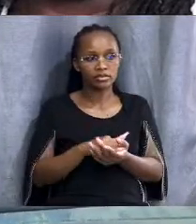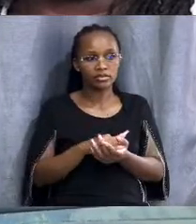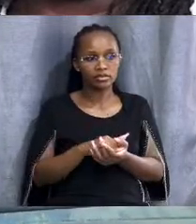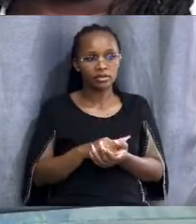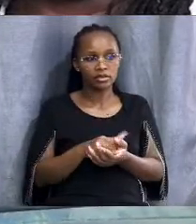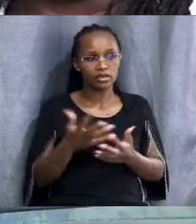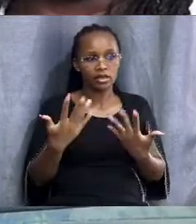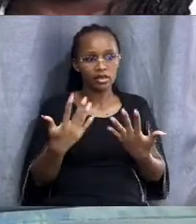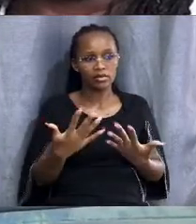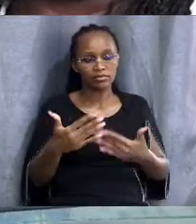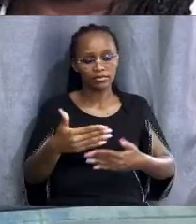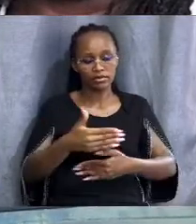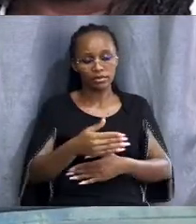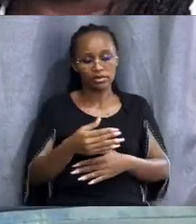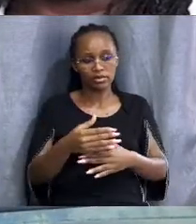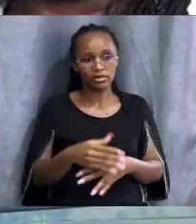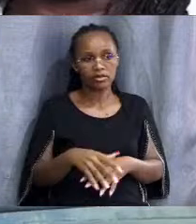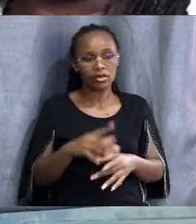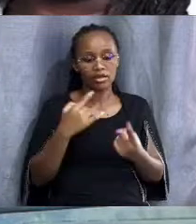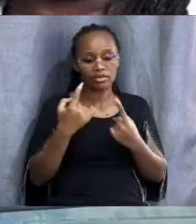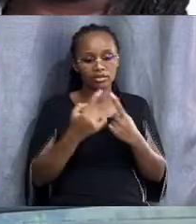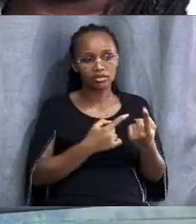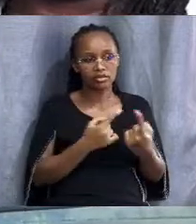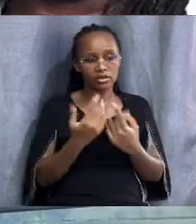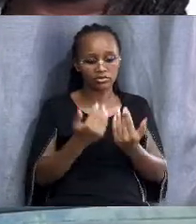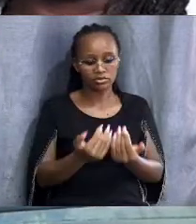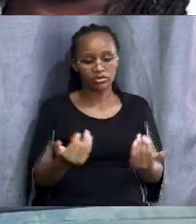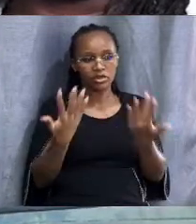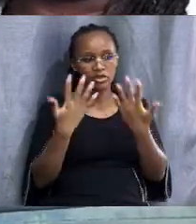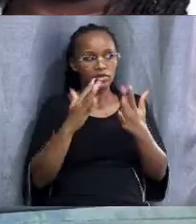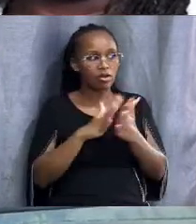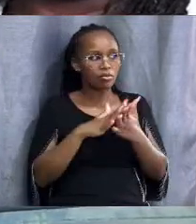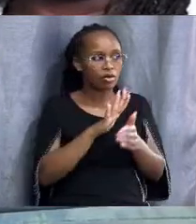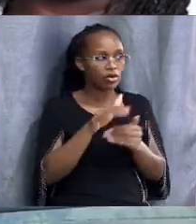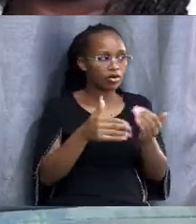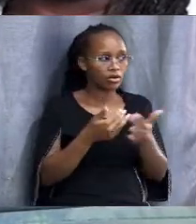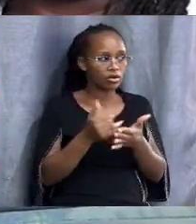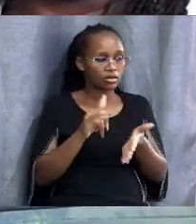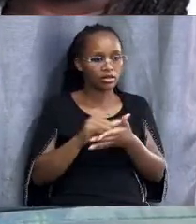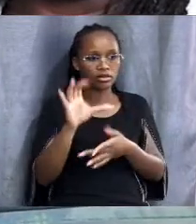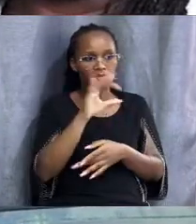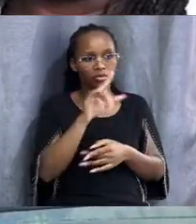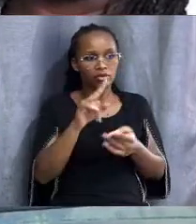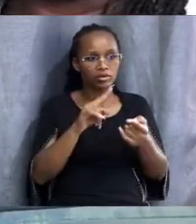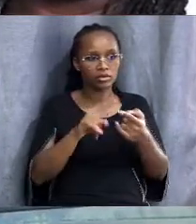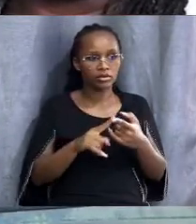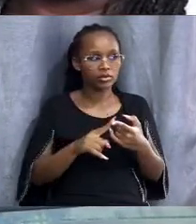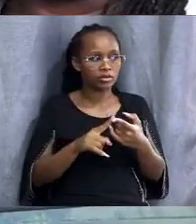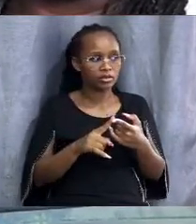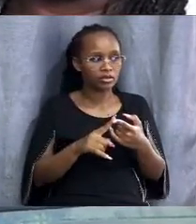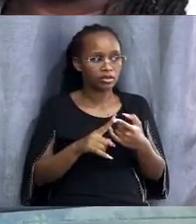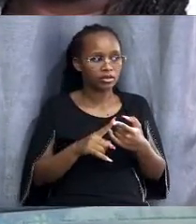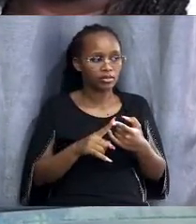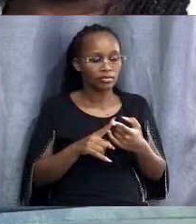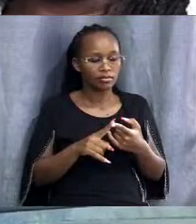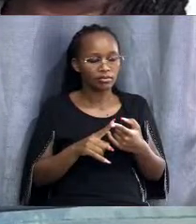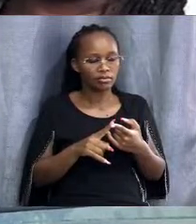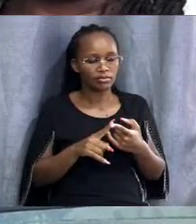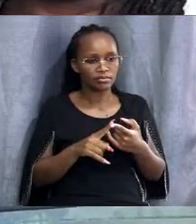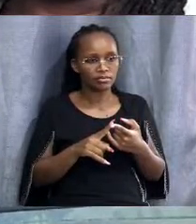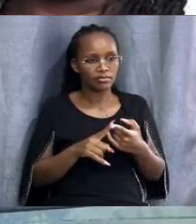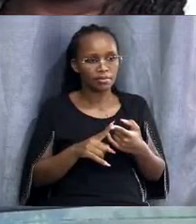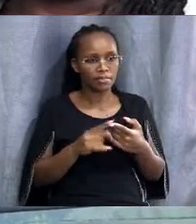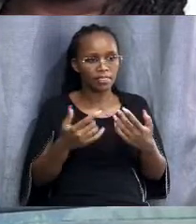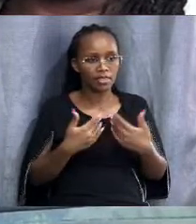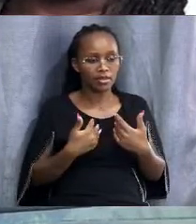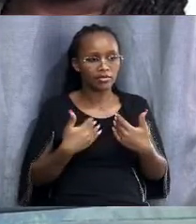your hugs, our kid talk, but most of all, I'll miss your retro hearts holding me. They